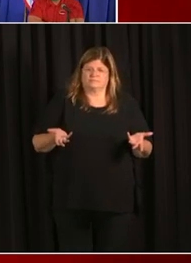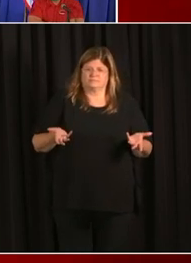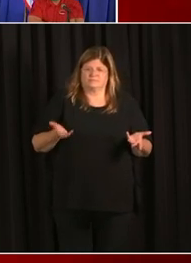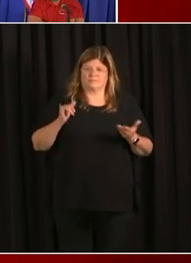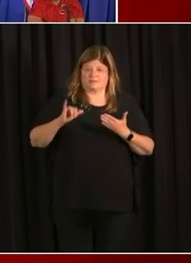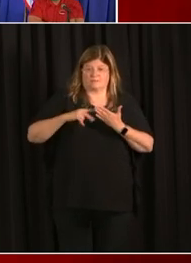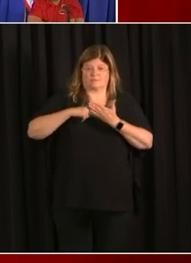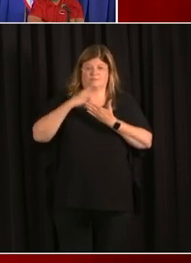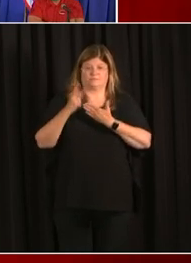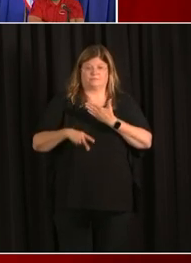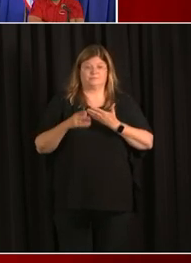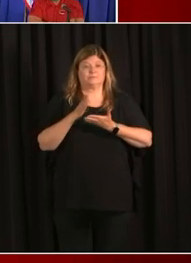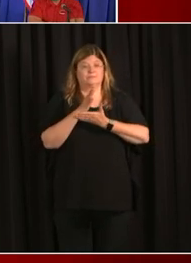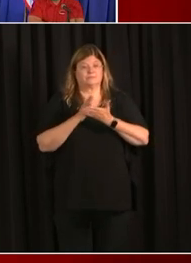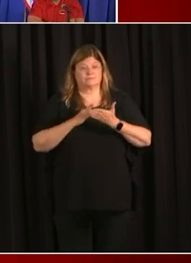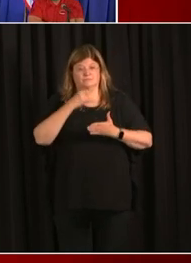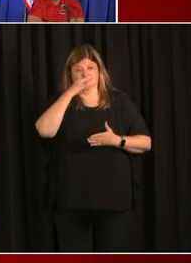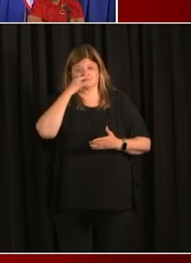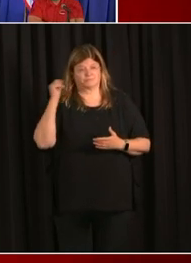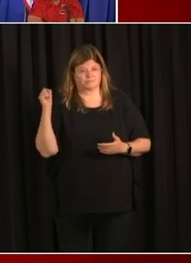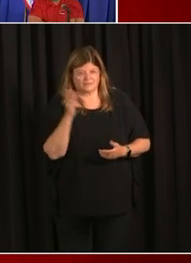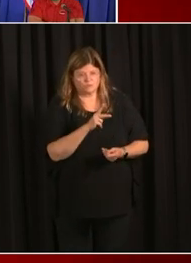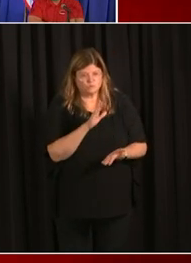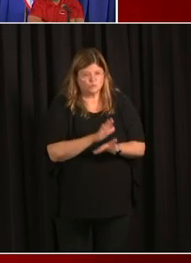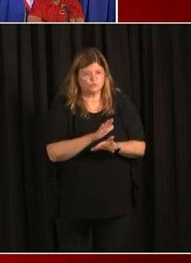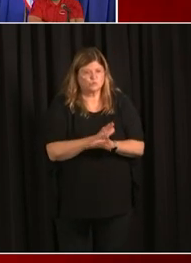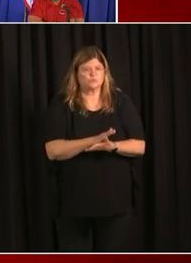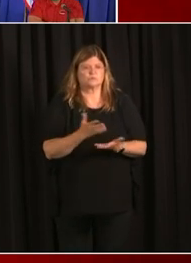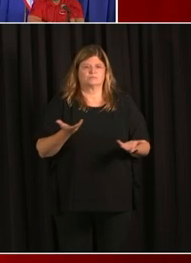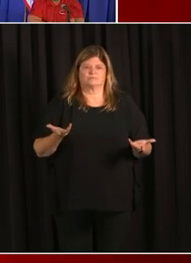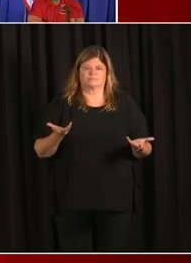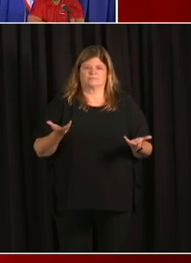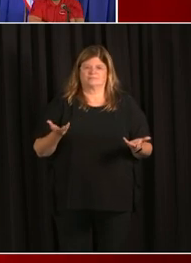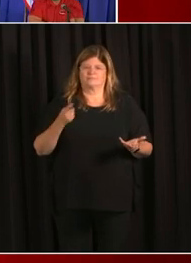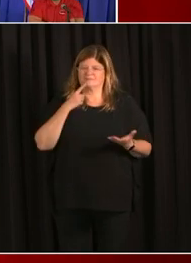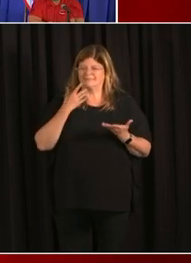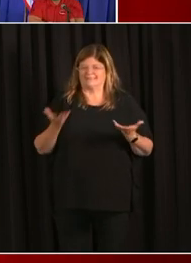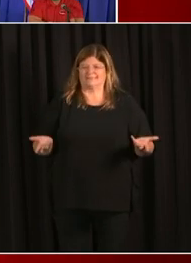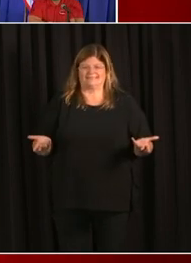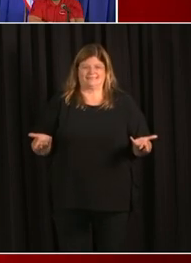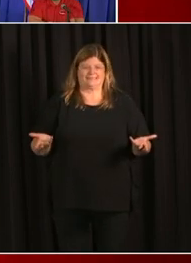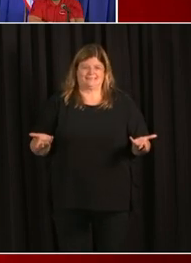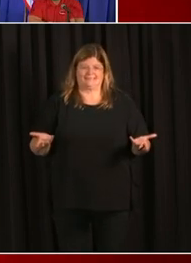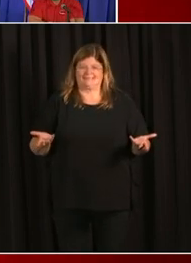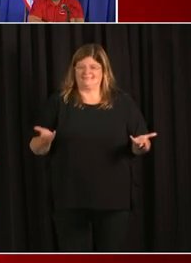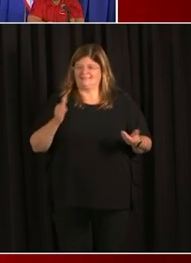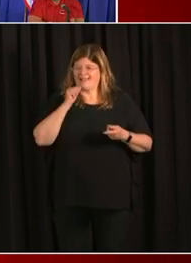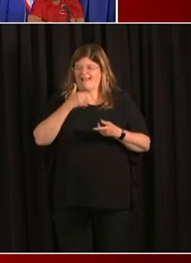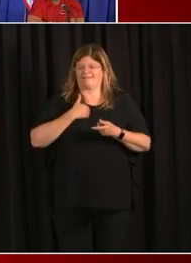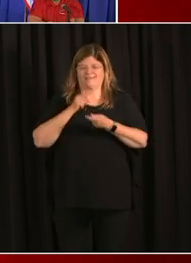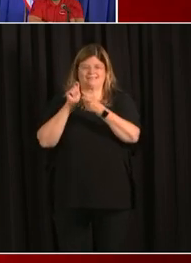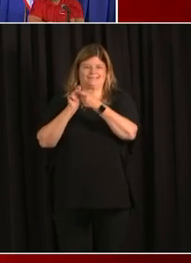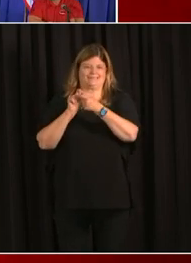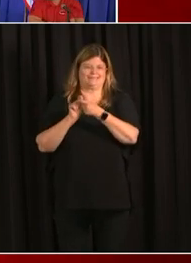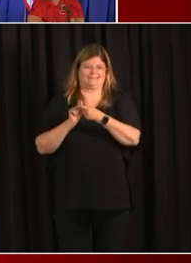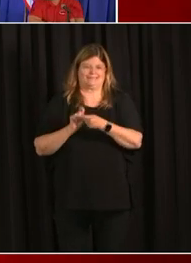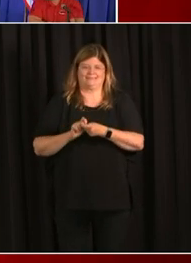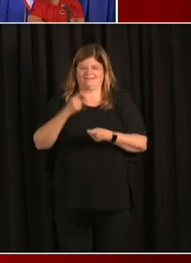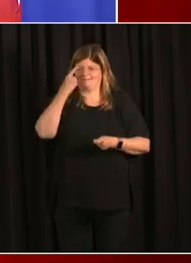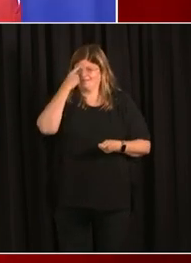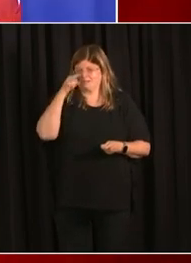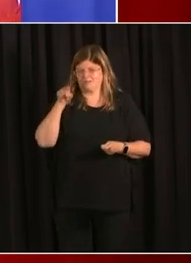that program to bring back some kids look like? Well, Perry, I don't have a specific answer for you. I understand